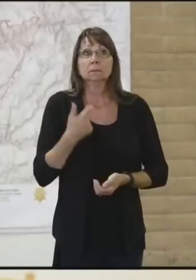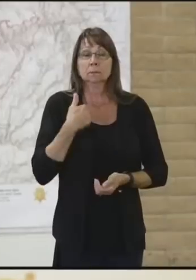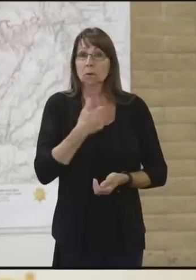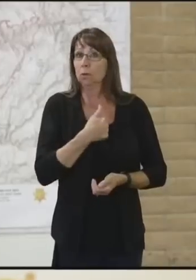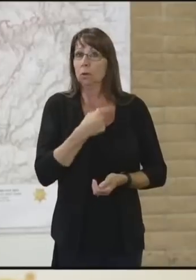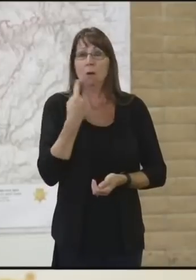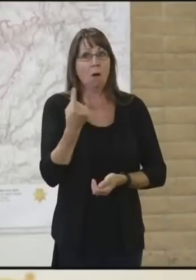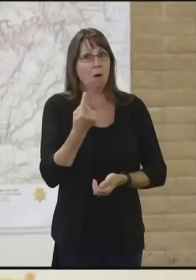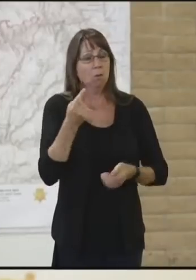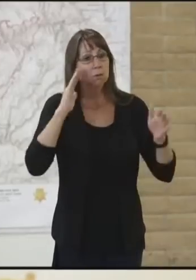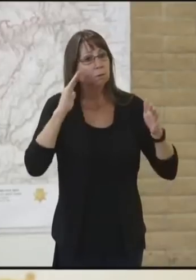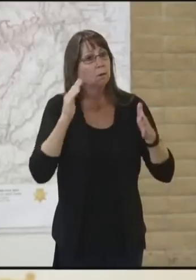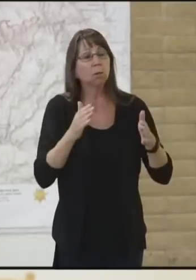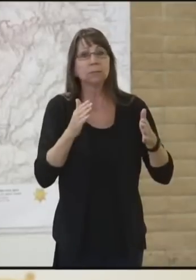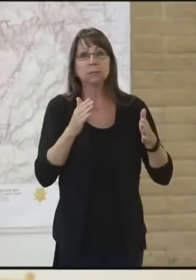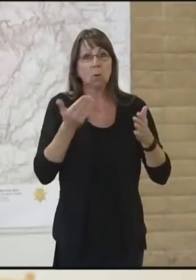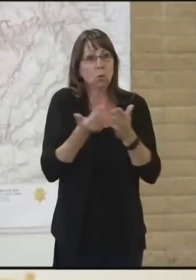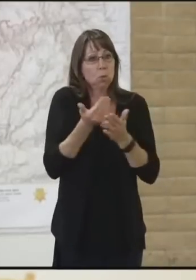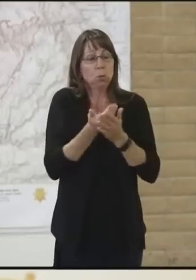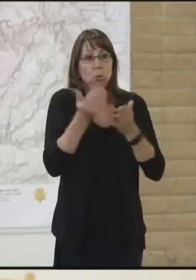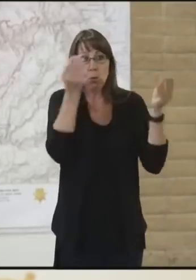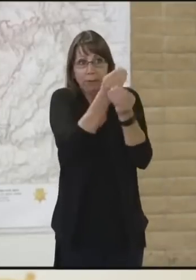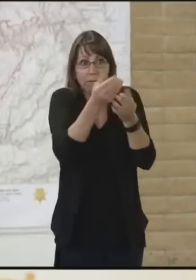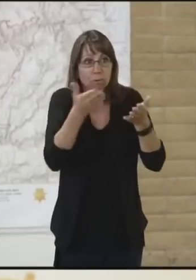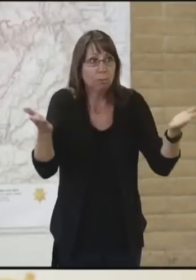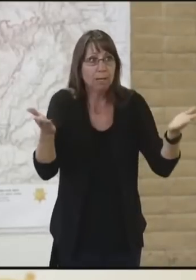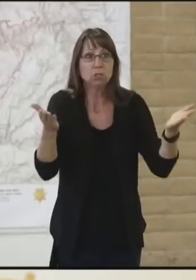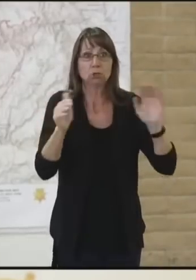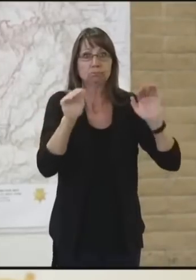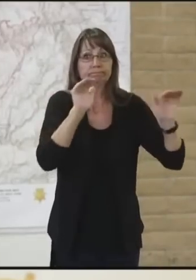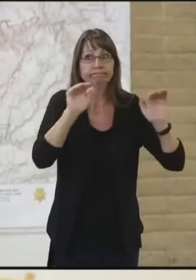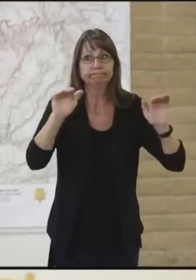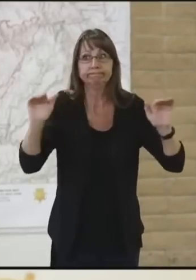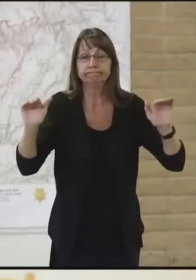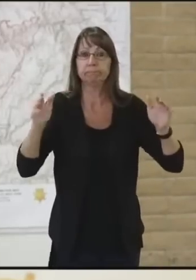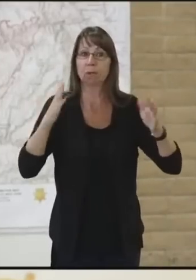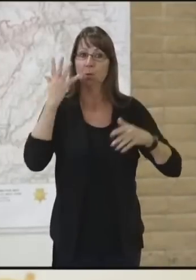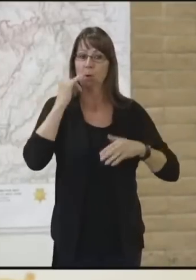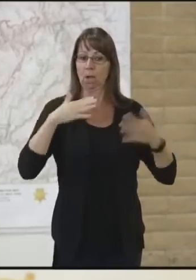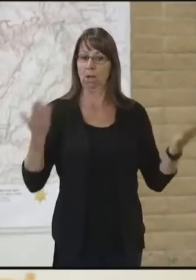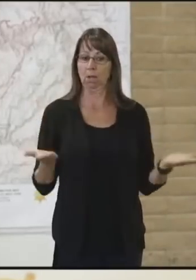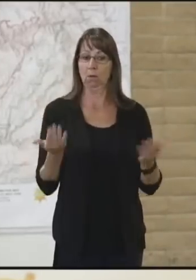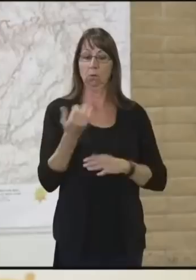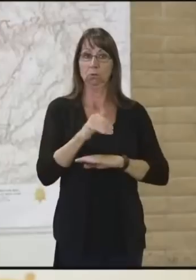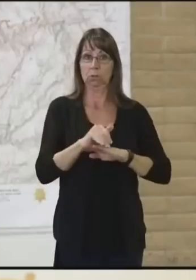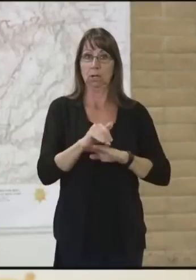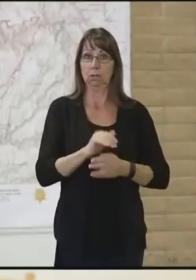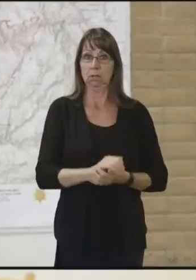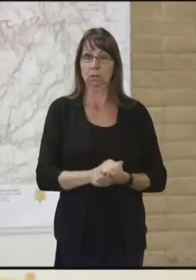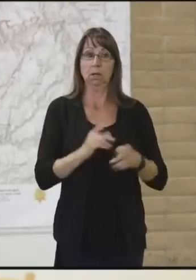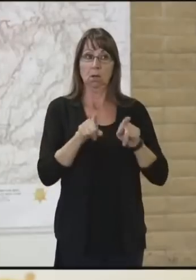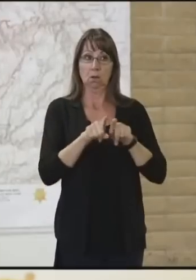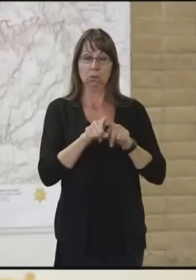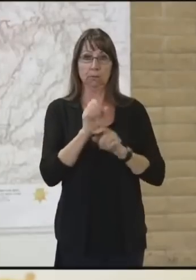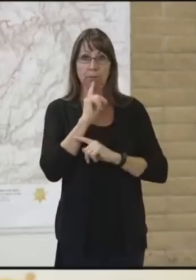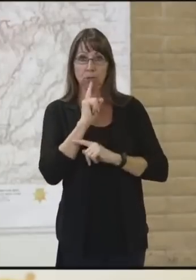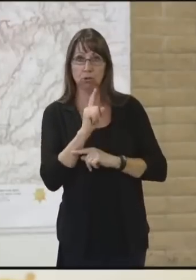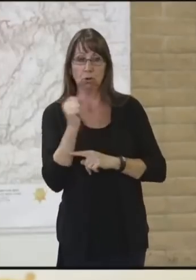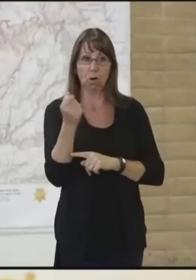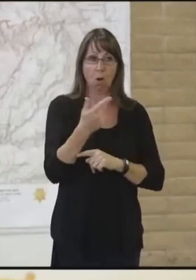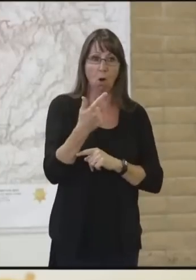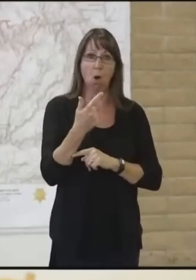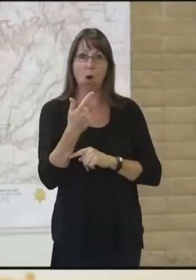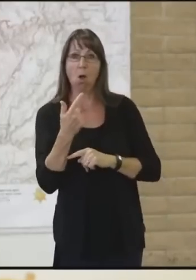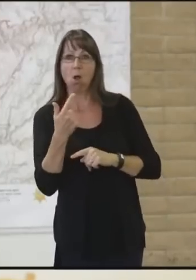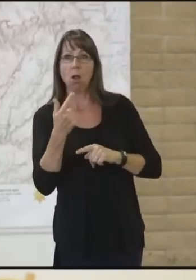up-to-date information, as fast as possible. That's why we're all here tonight. And we're also trying to make sure that all first responders are able to